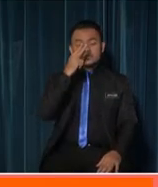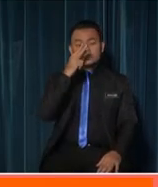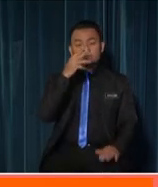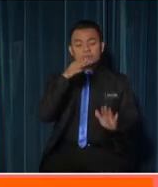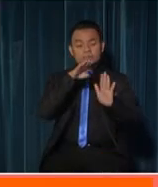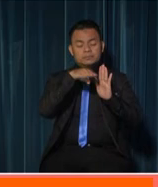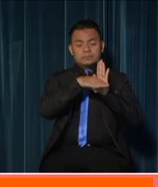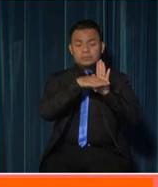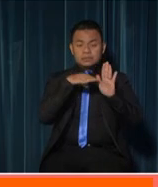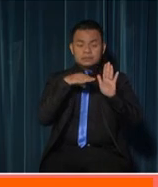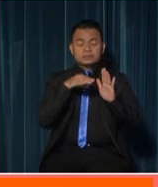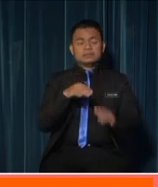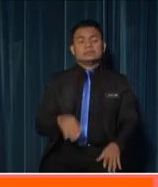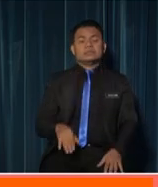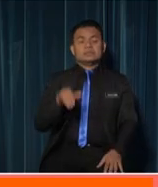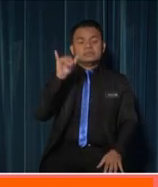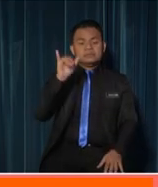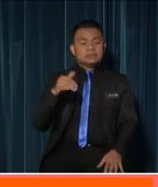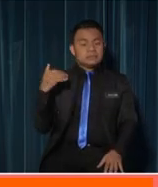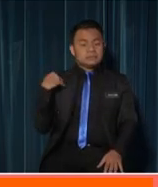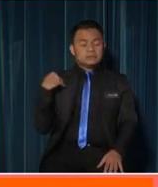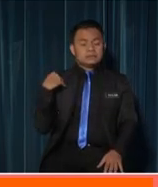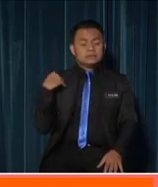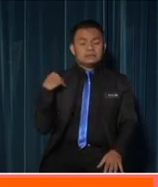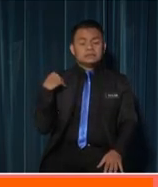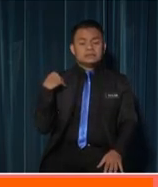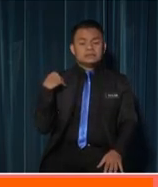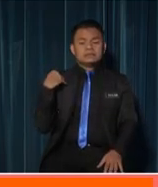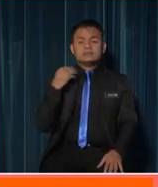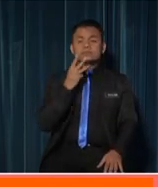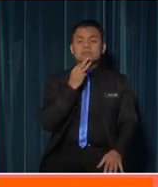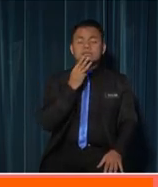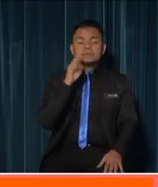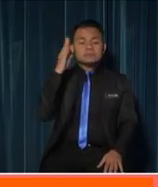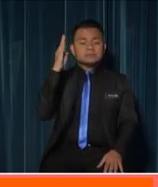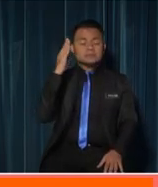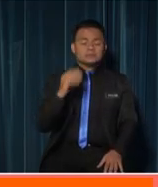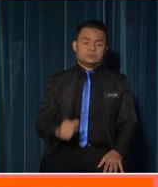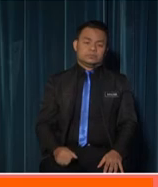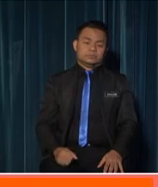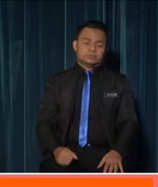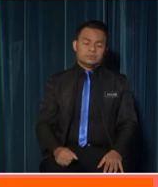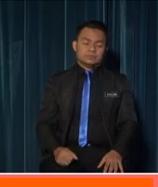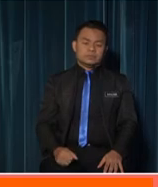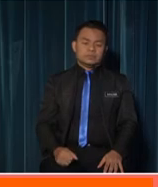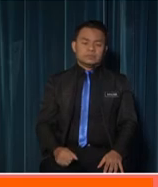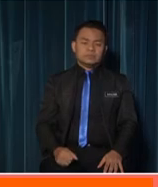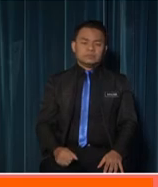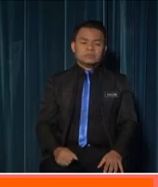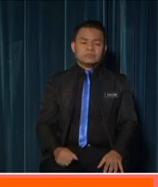are shaded blue on the clock faces. Which clock